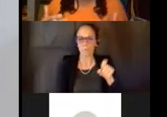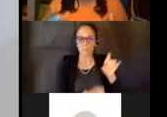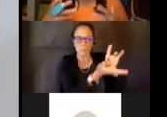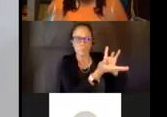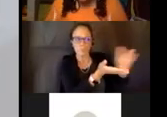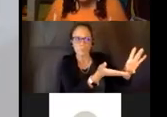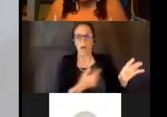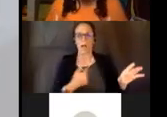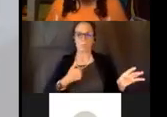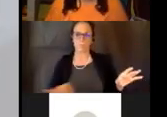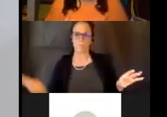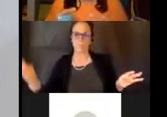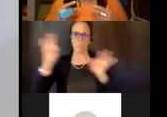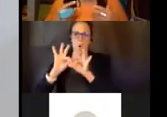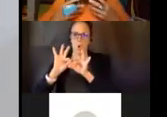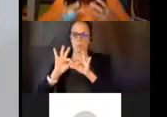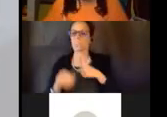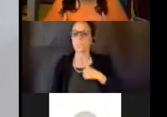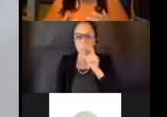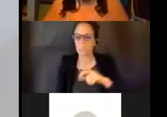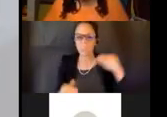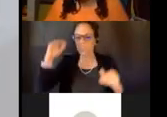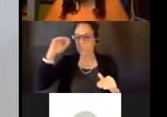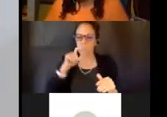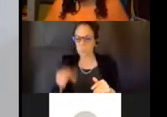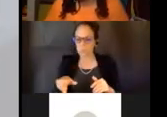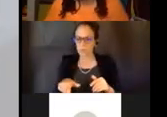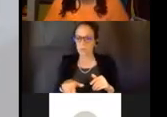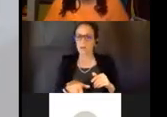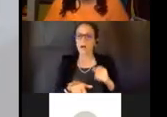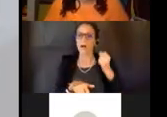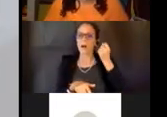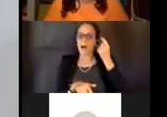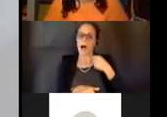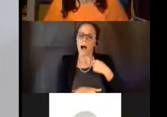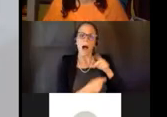was embedded in some really solidly